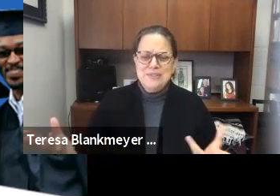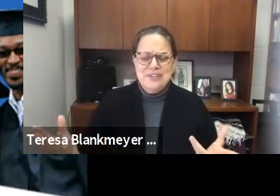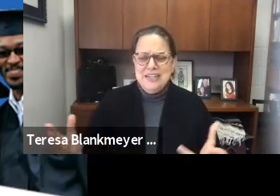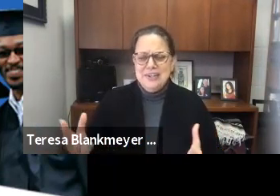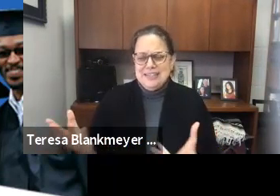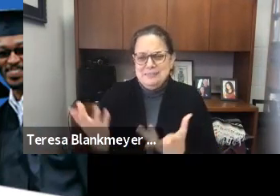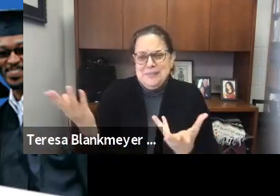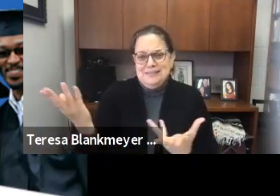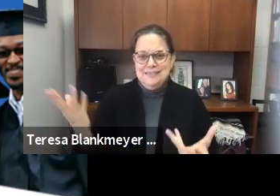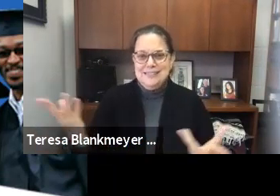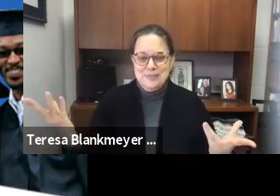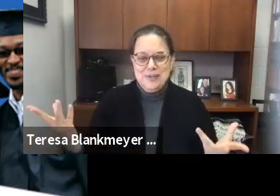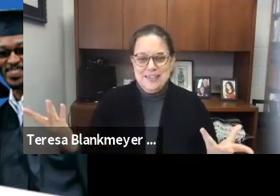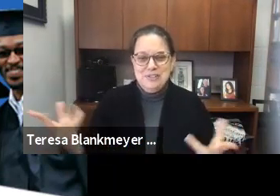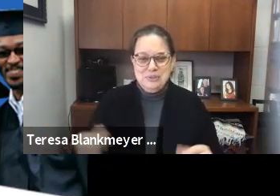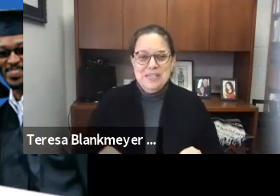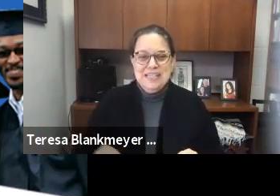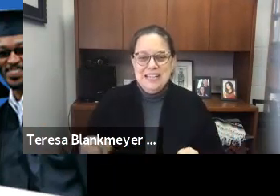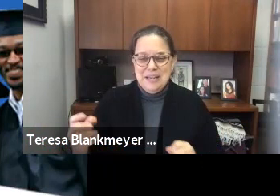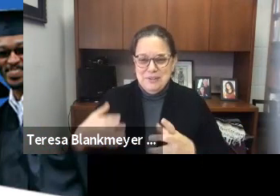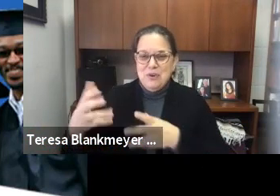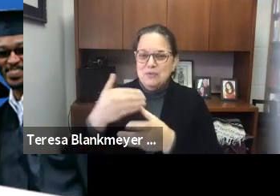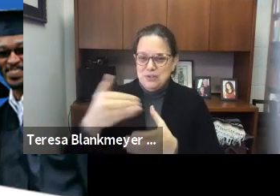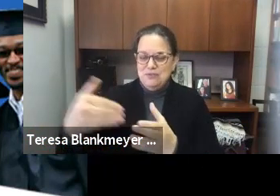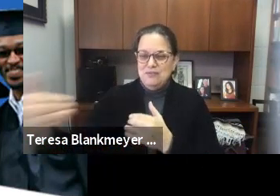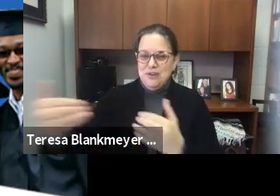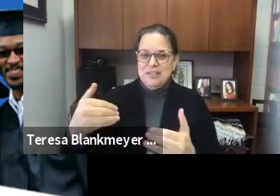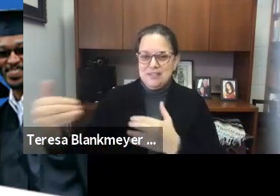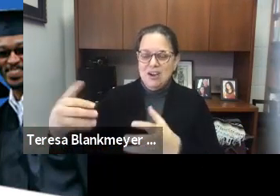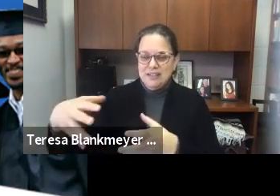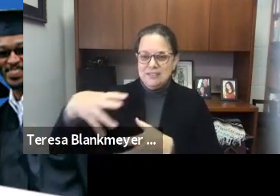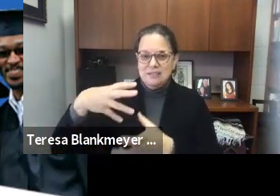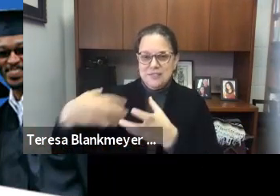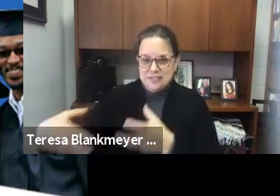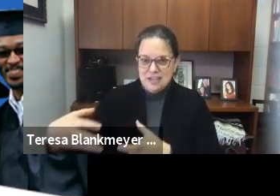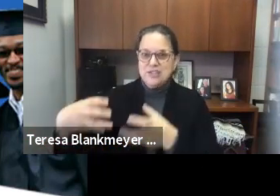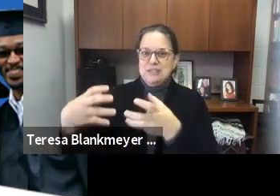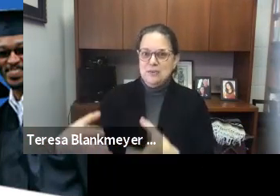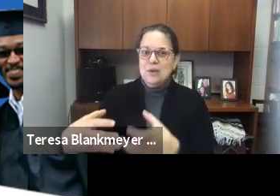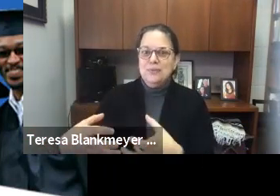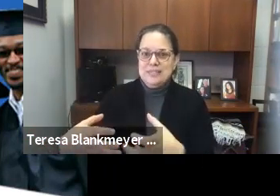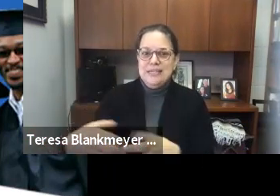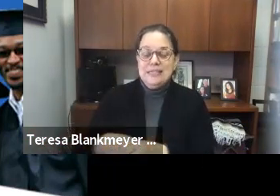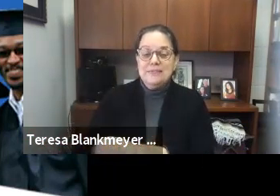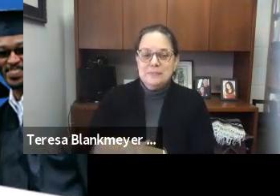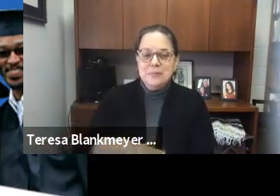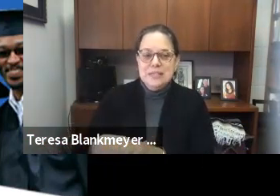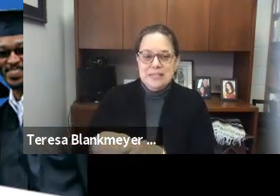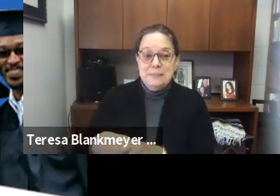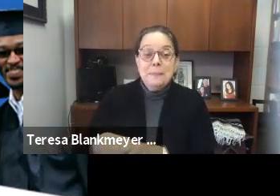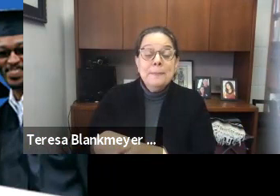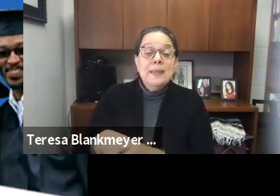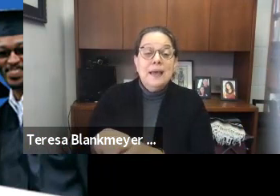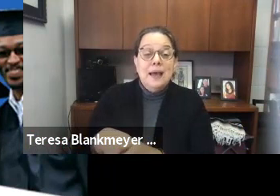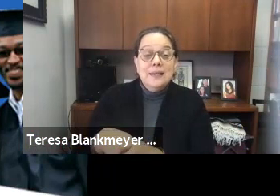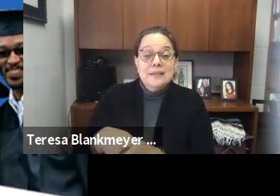it sounds very arrogant, but this is what I do. I'm involved in various kinds of discussions around the signing deaf